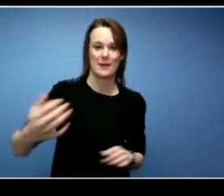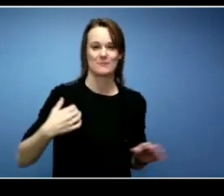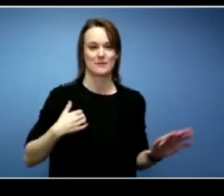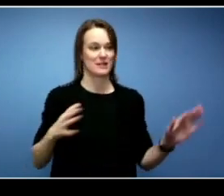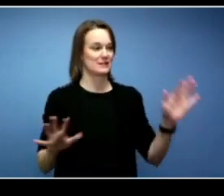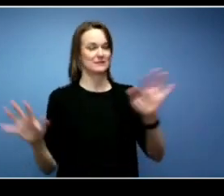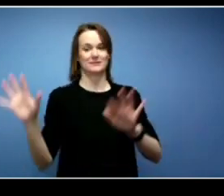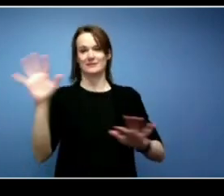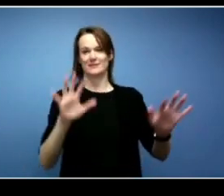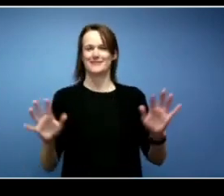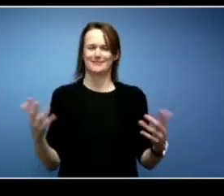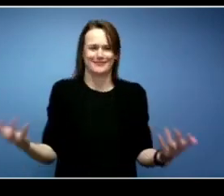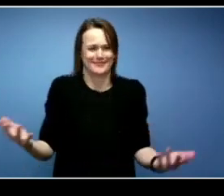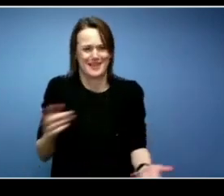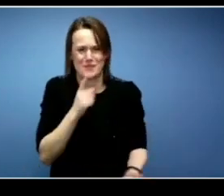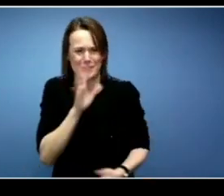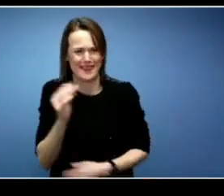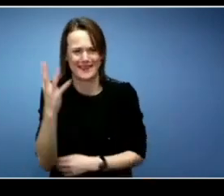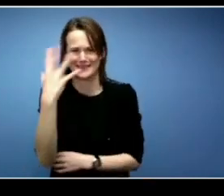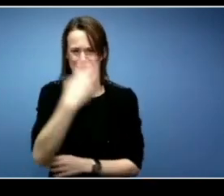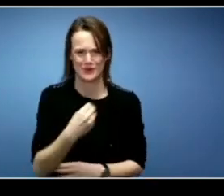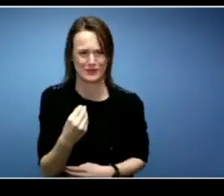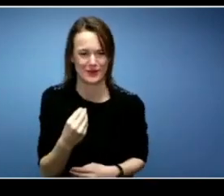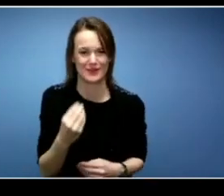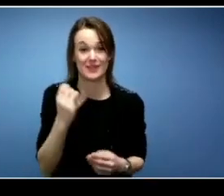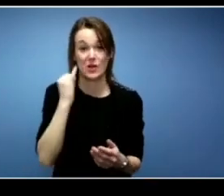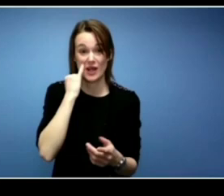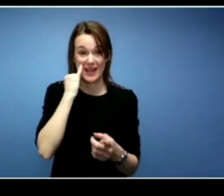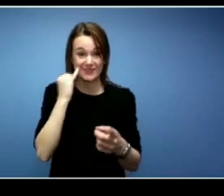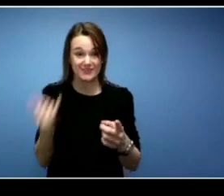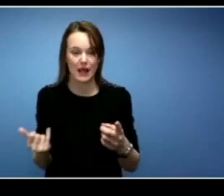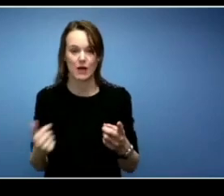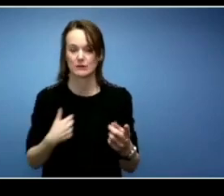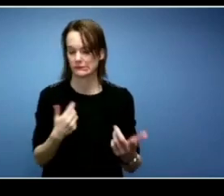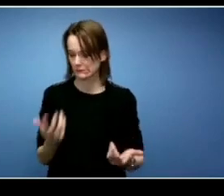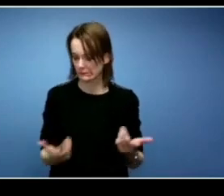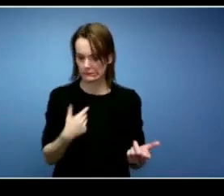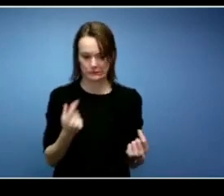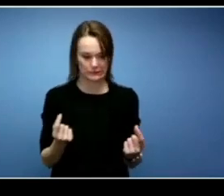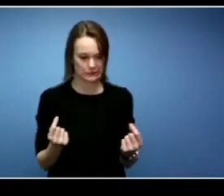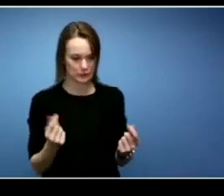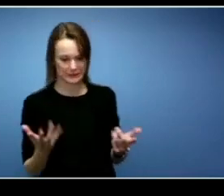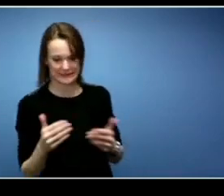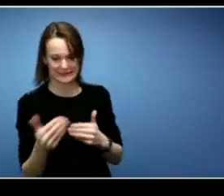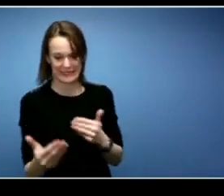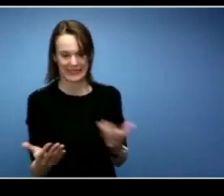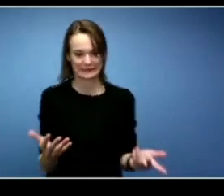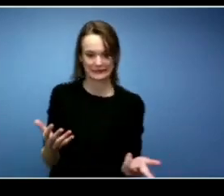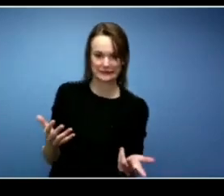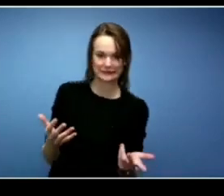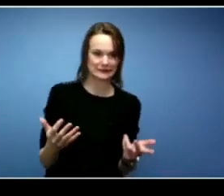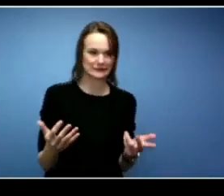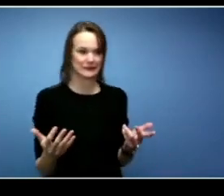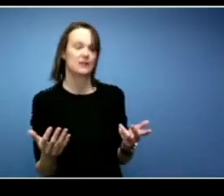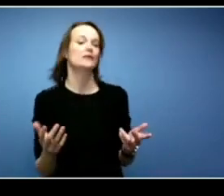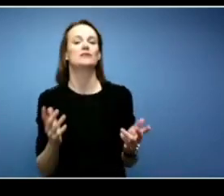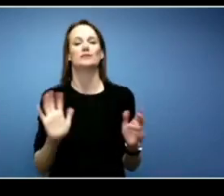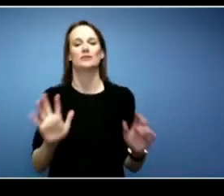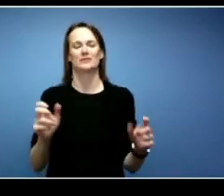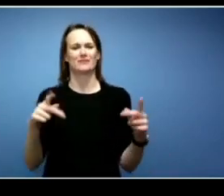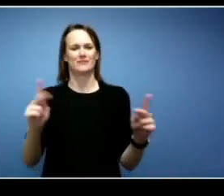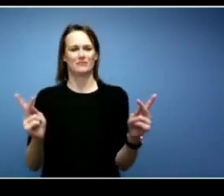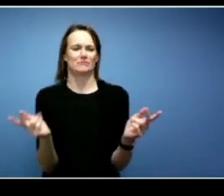always encourage people who are trying to figure out what the next path is in post-secondary to really just allow yourself to just explore all